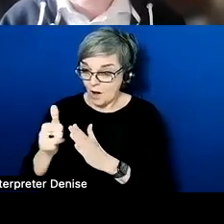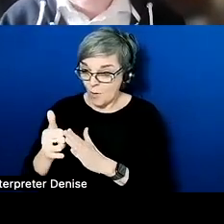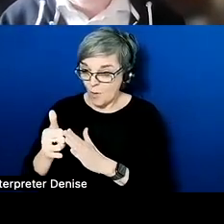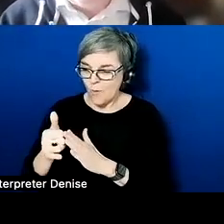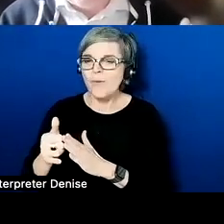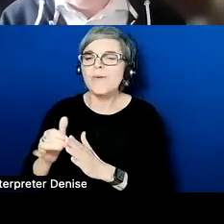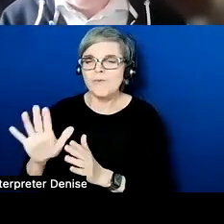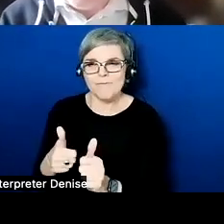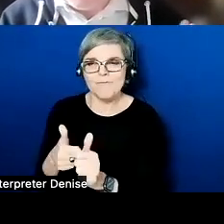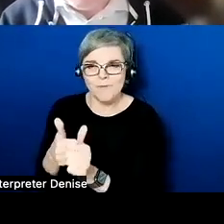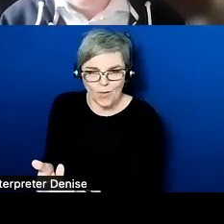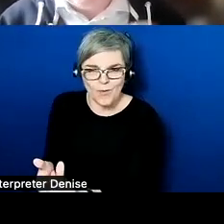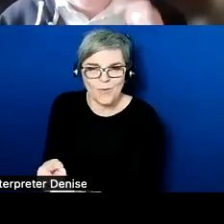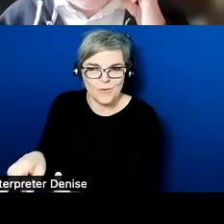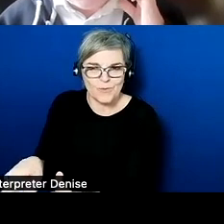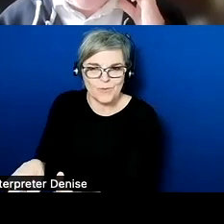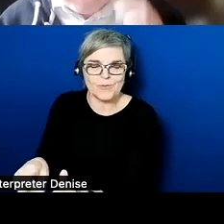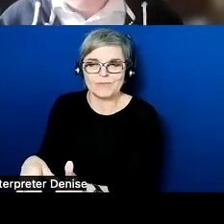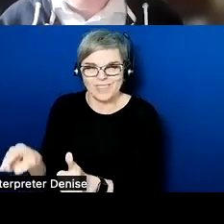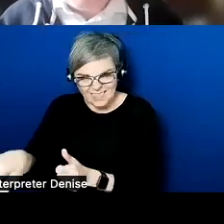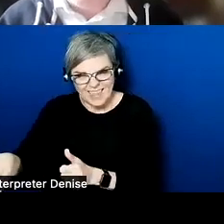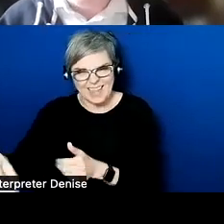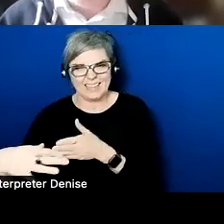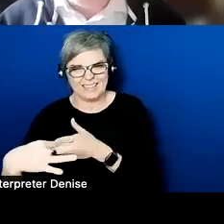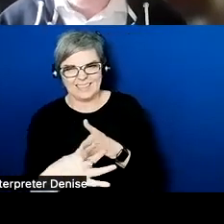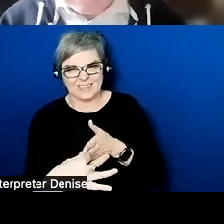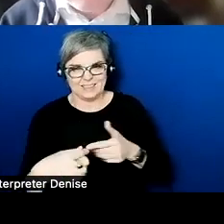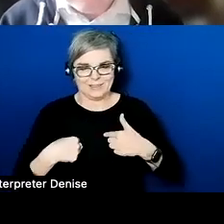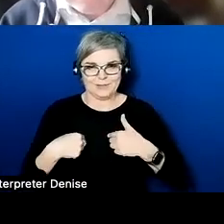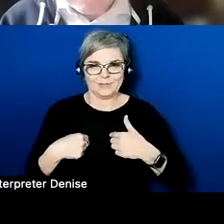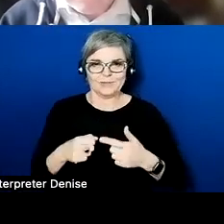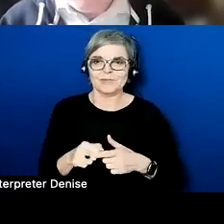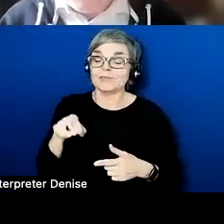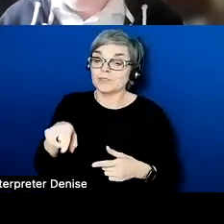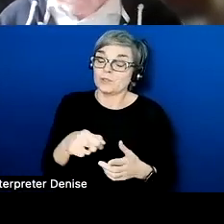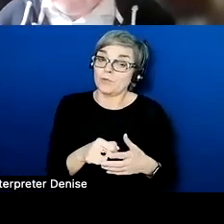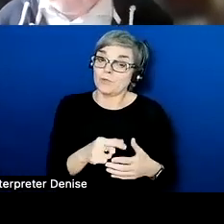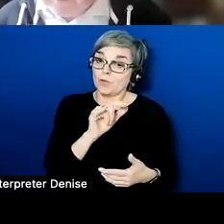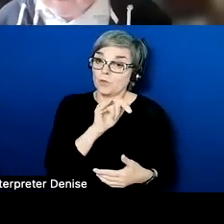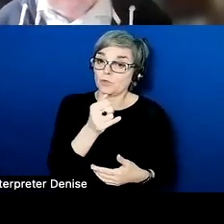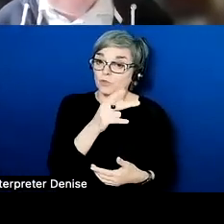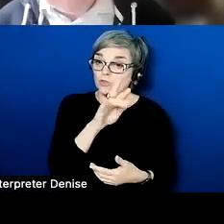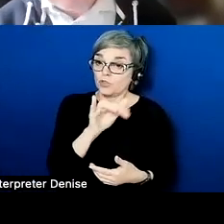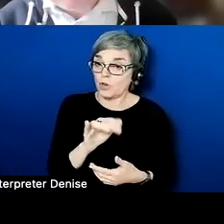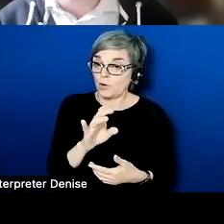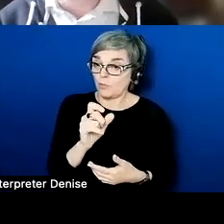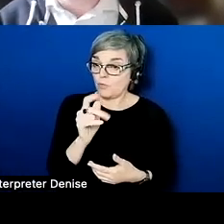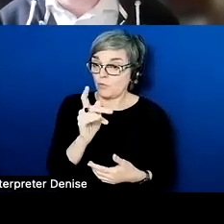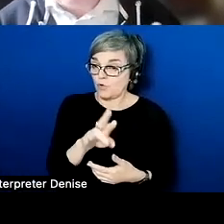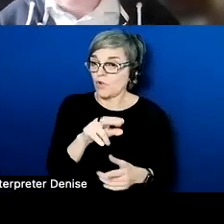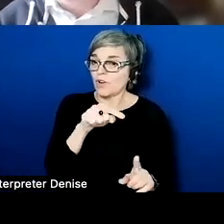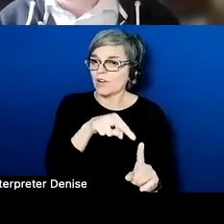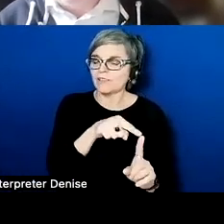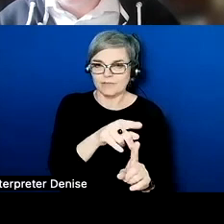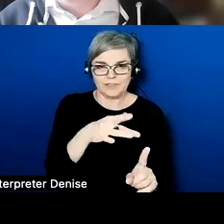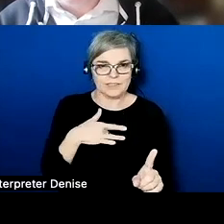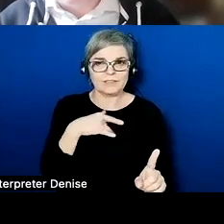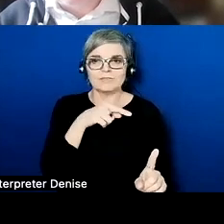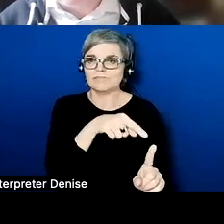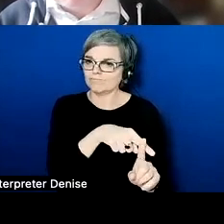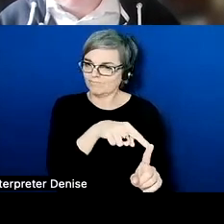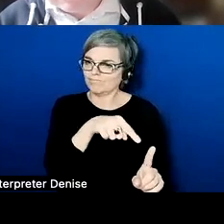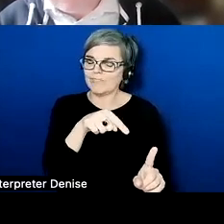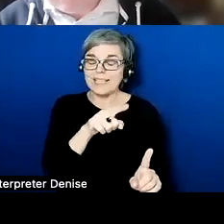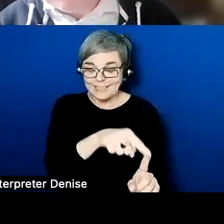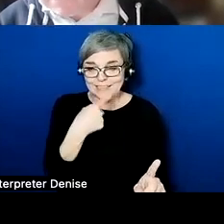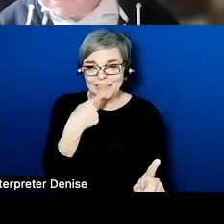leading. But so for Jerry Bruner, the best teacher leads by following, and I think that's a really great